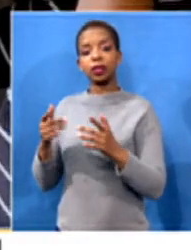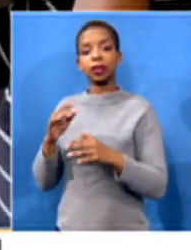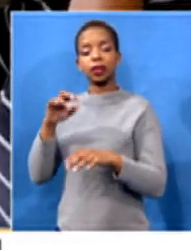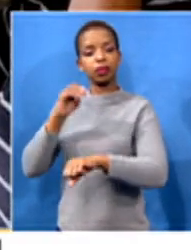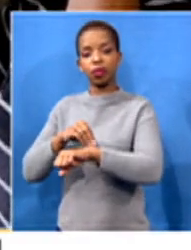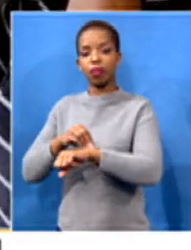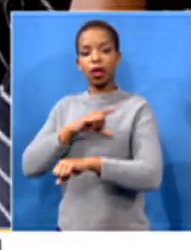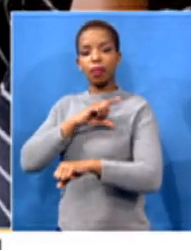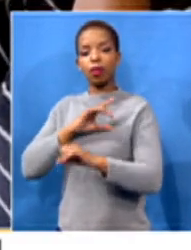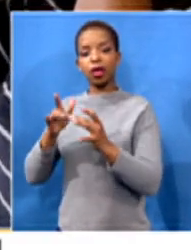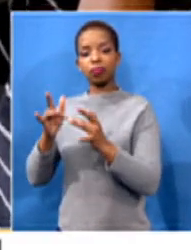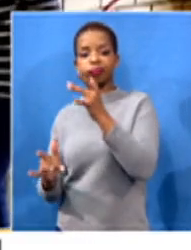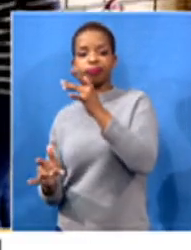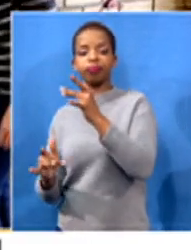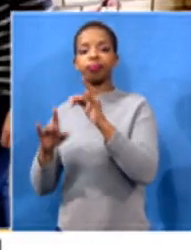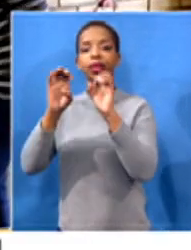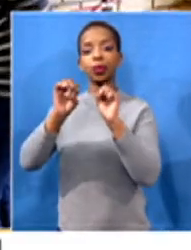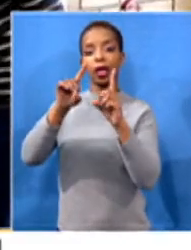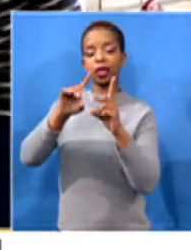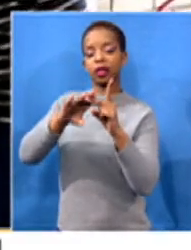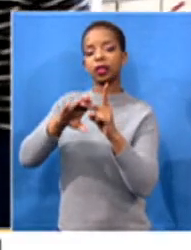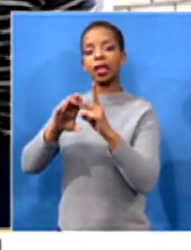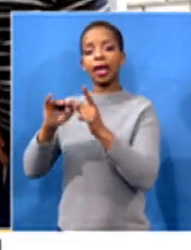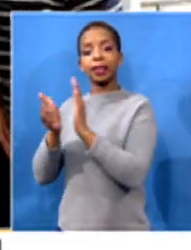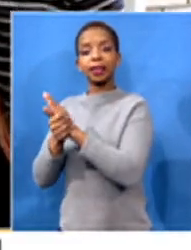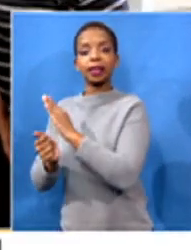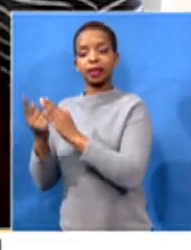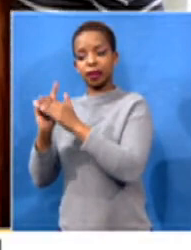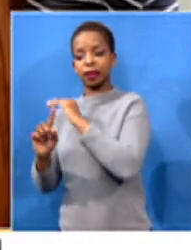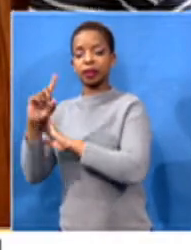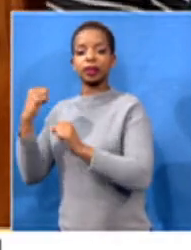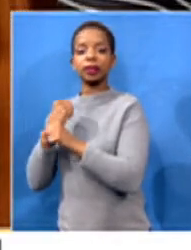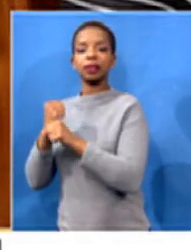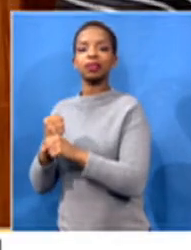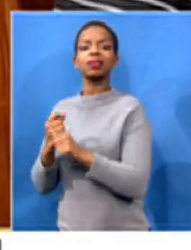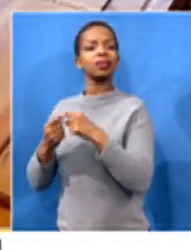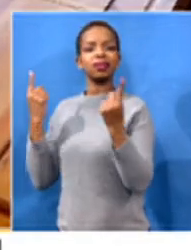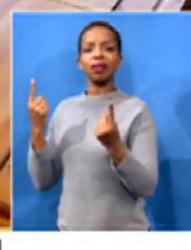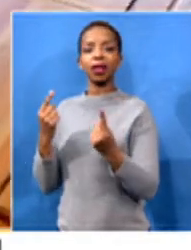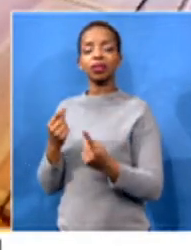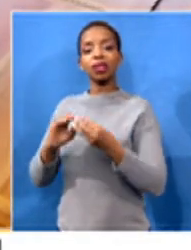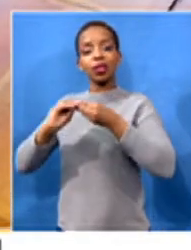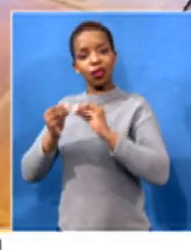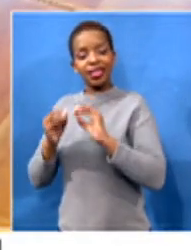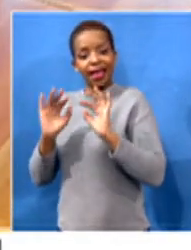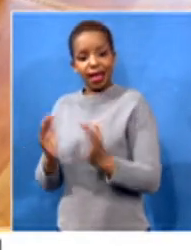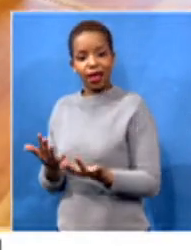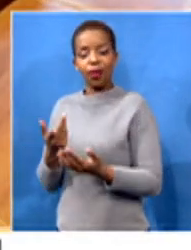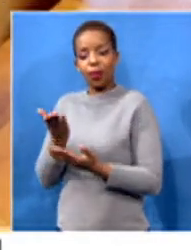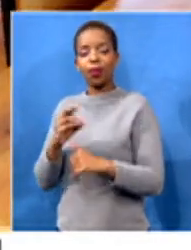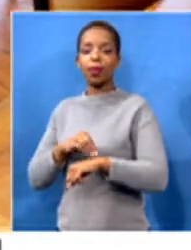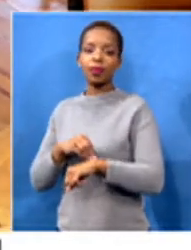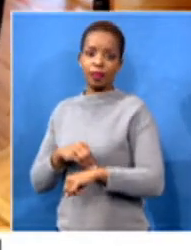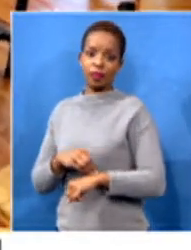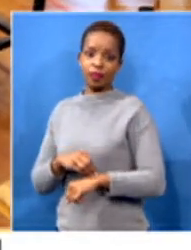between education, skills and the labour market? And how does one go about fixing what is problematic?